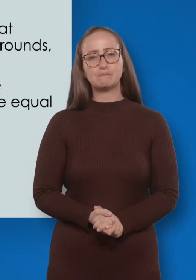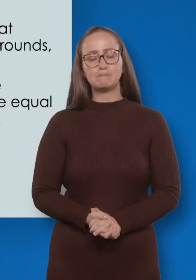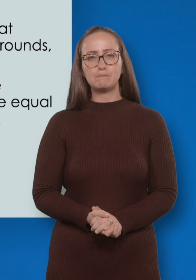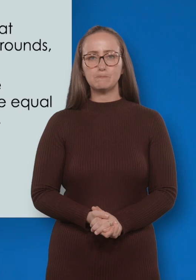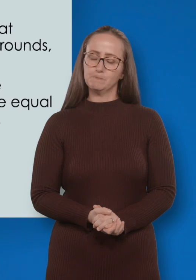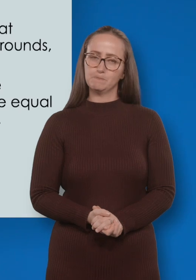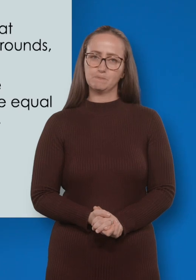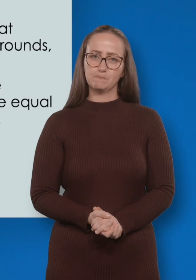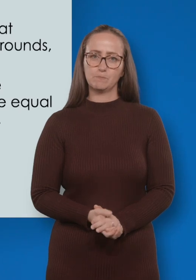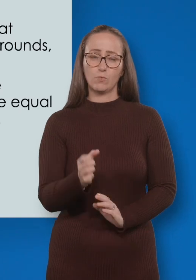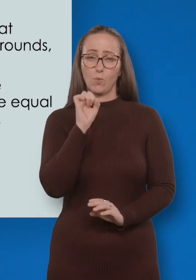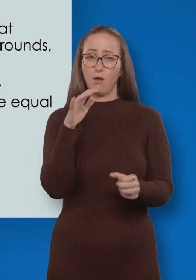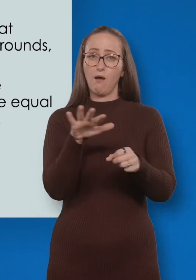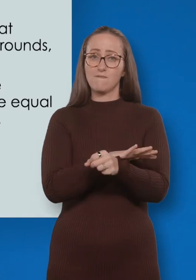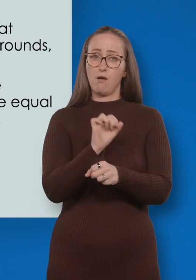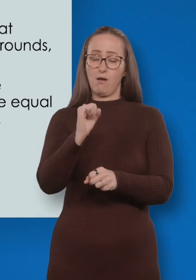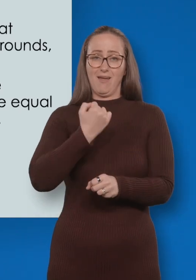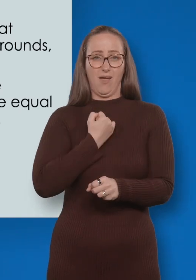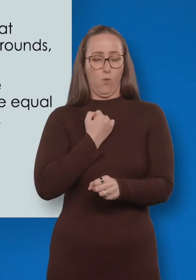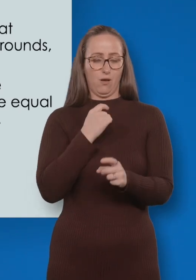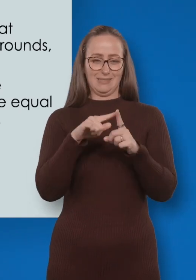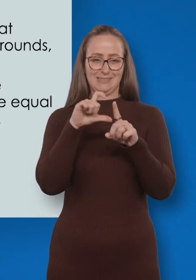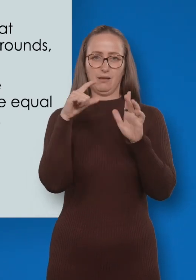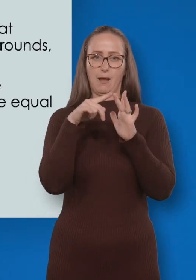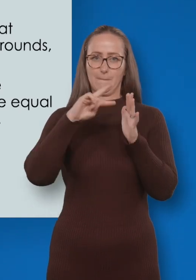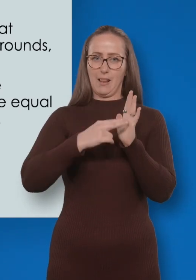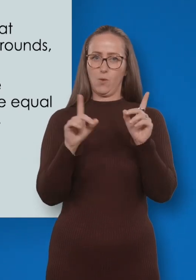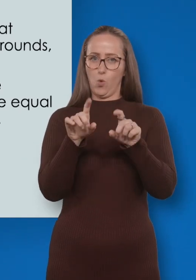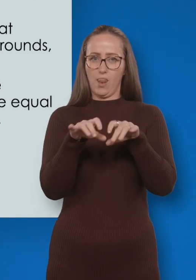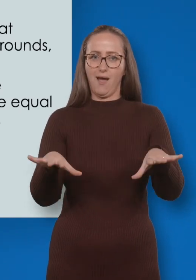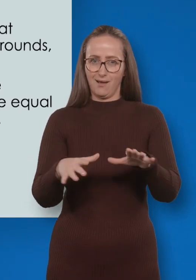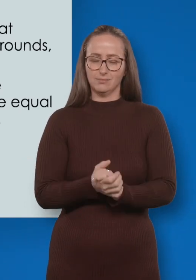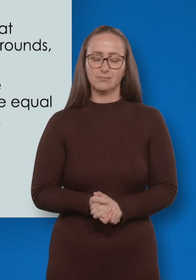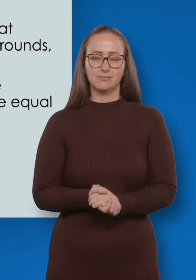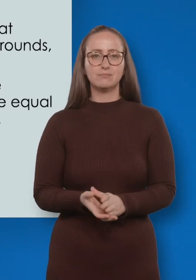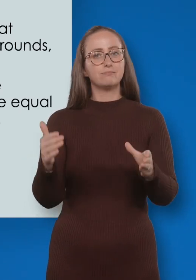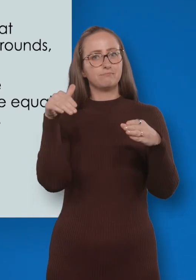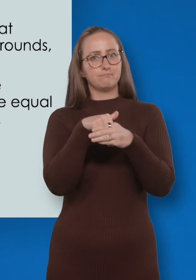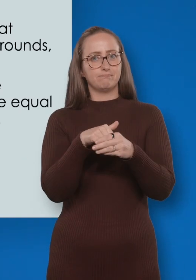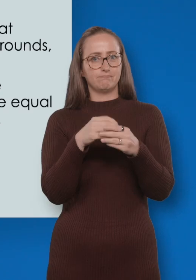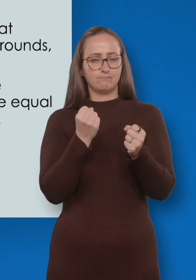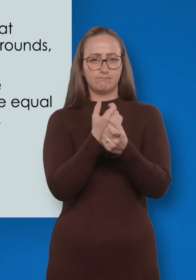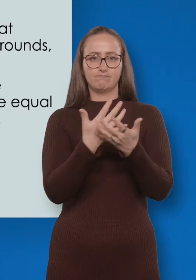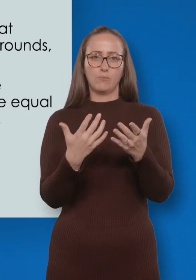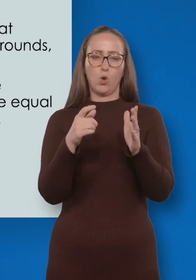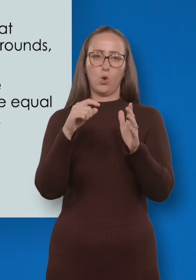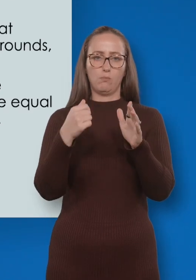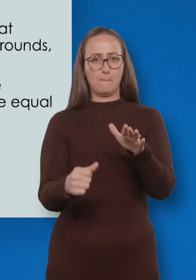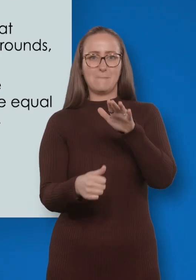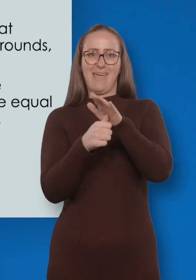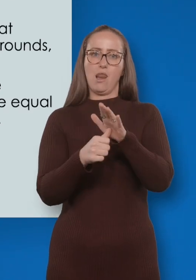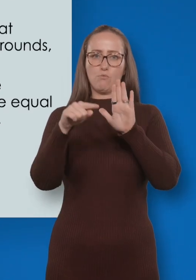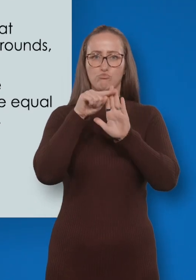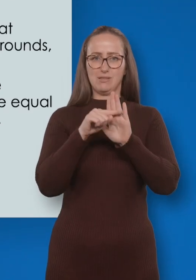So I'm just going to go over with you what our EDI plan looks like. So like I said, it incorporates a lot of the core principles and practices that